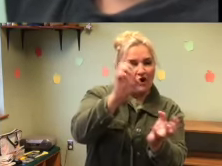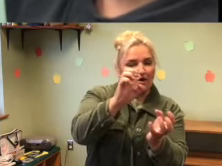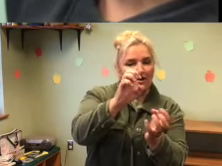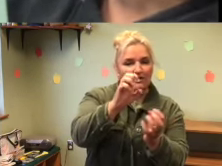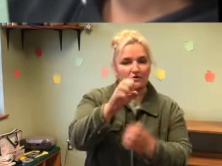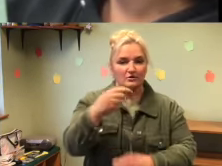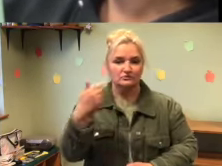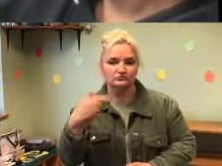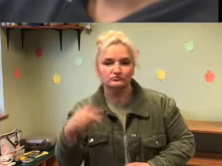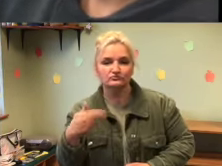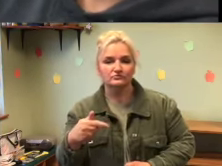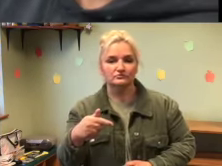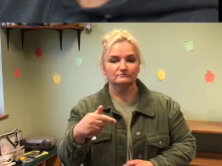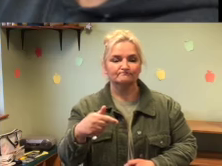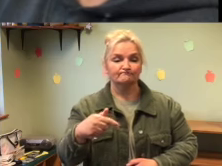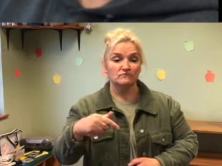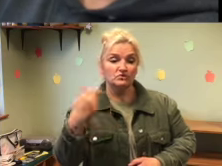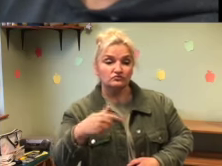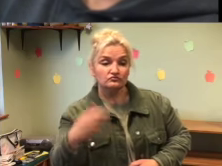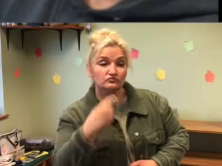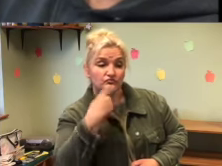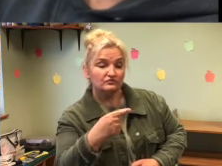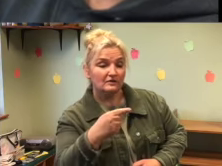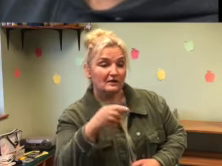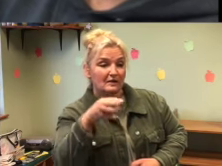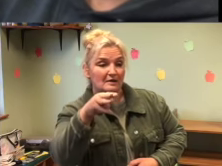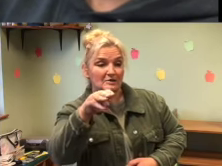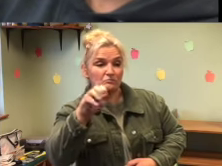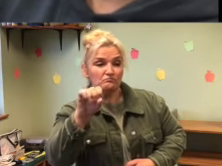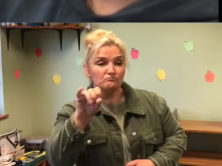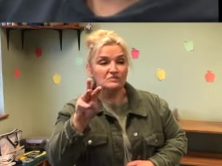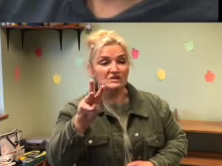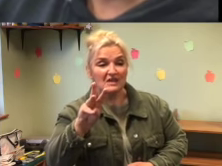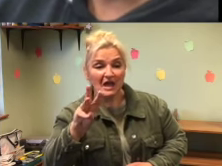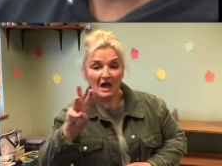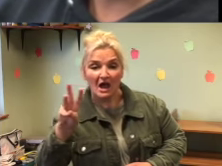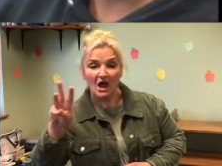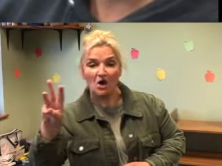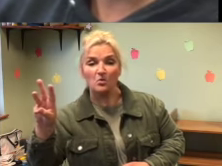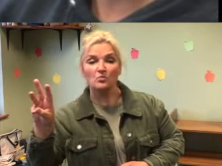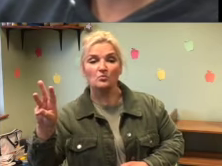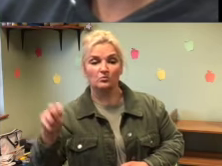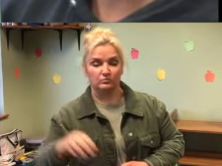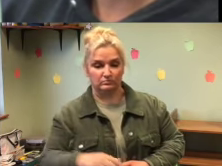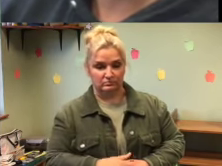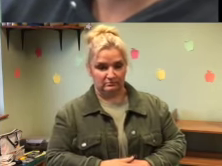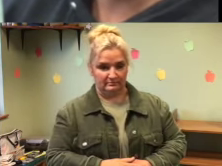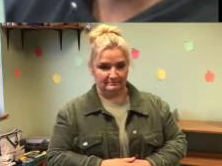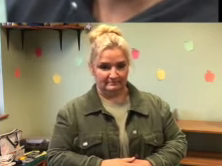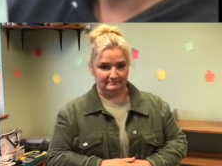Bark, George. George went, meow.